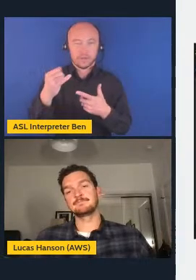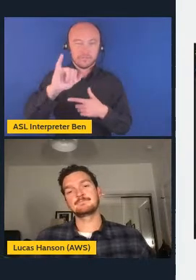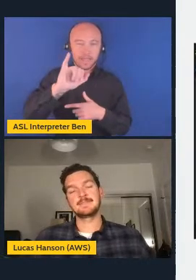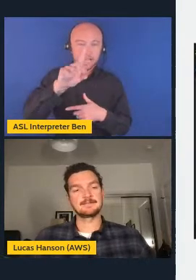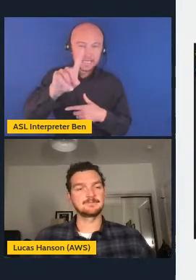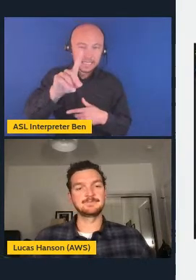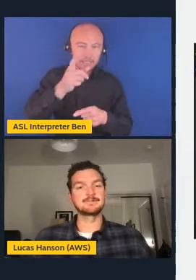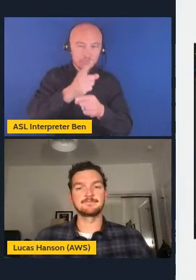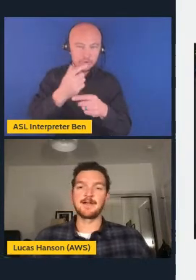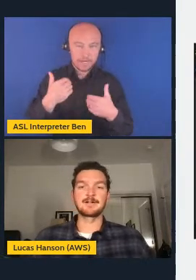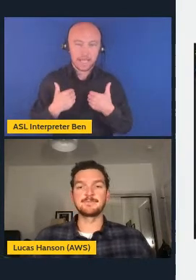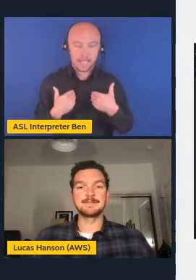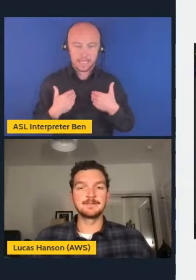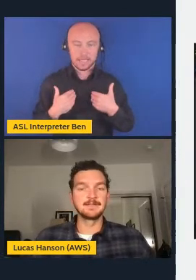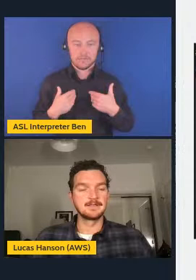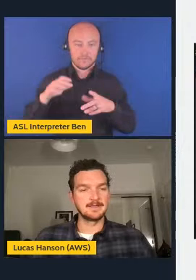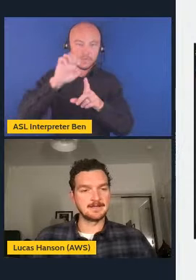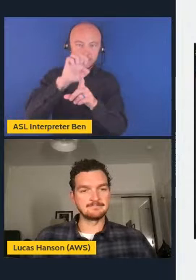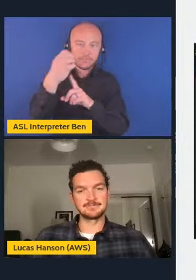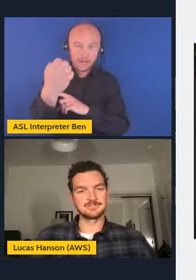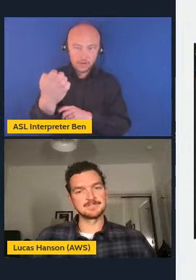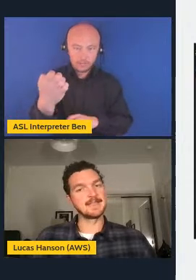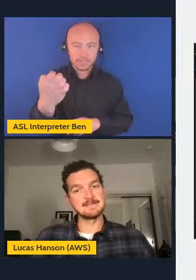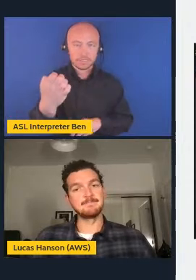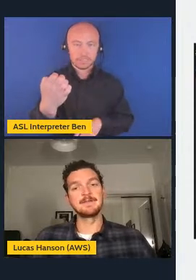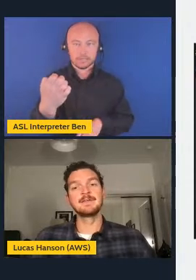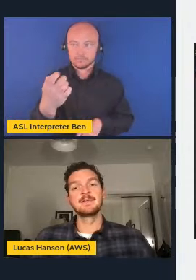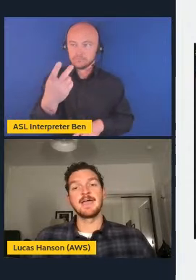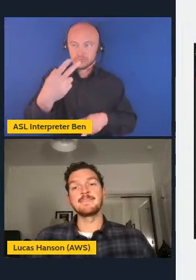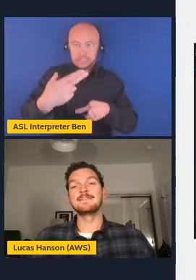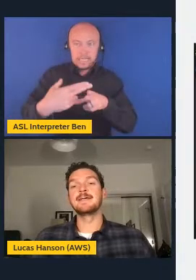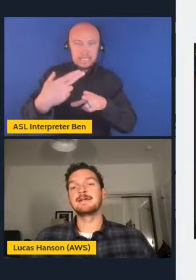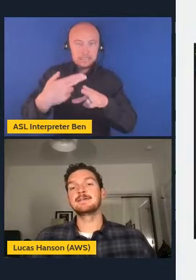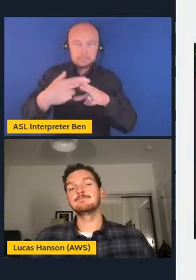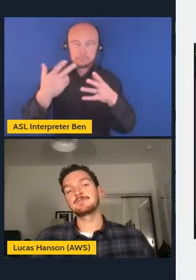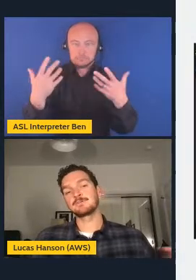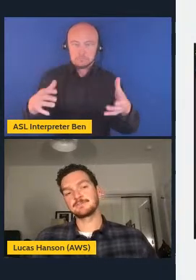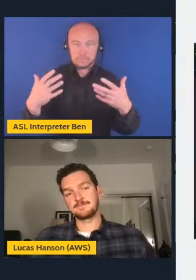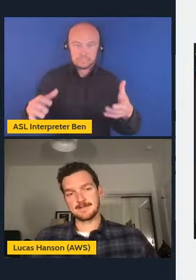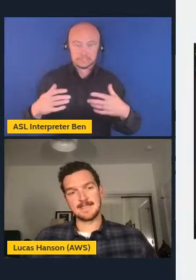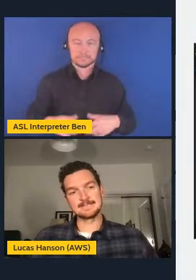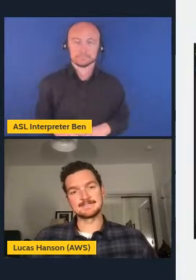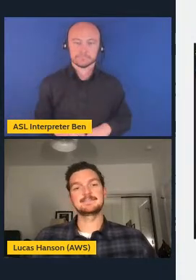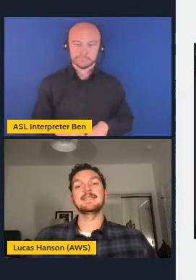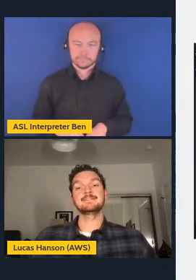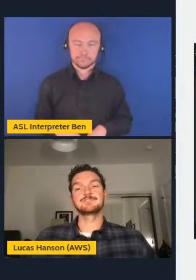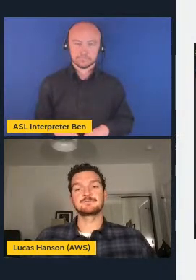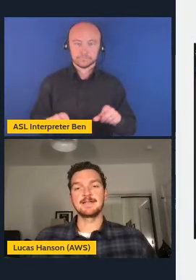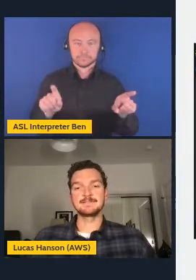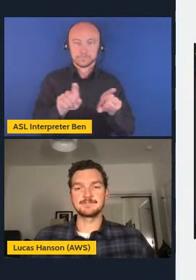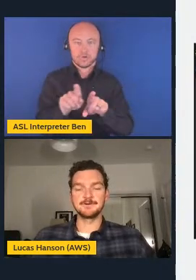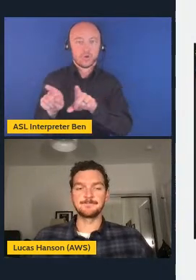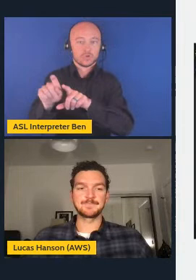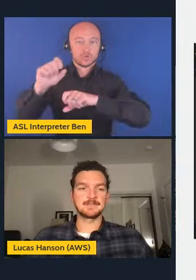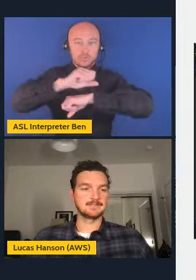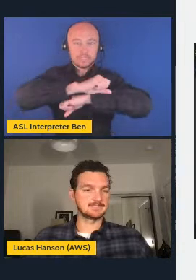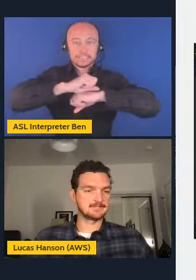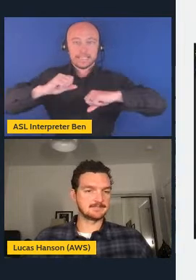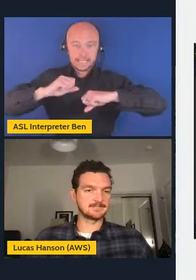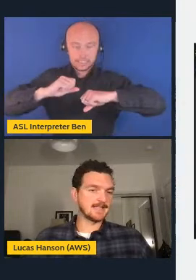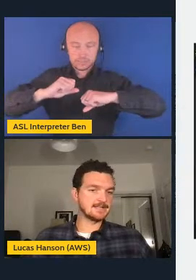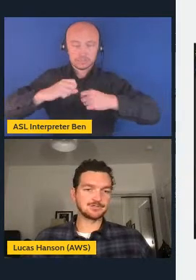So that could be your environment. It's just a name. And then it would also define a stage, right? So